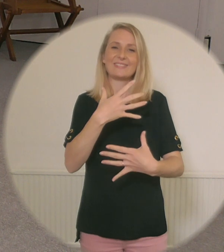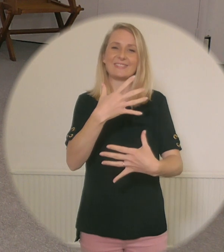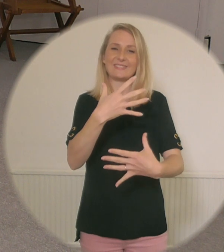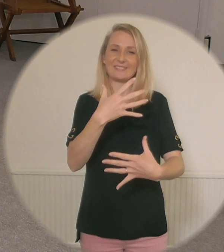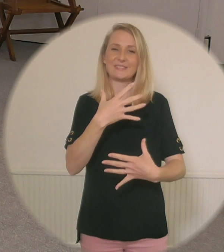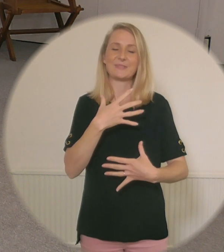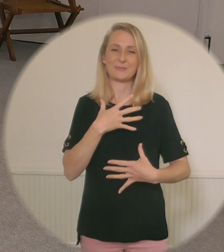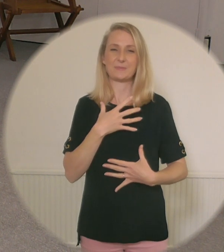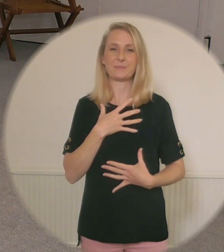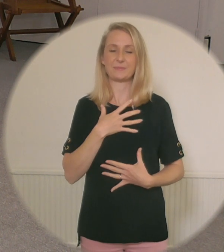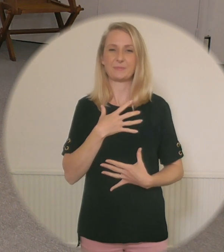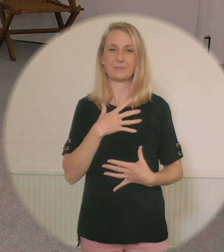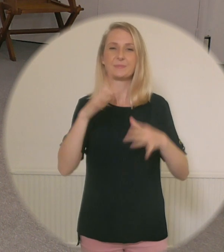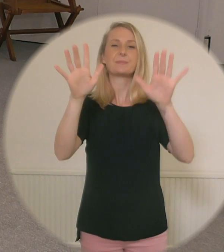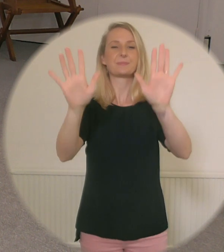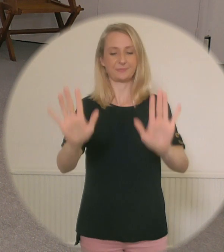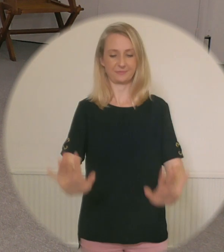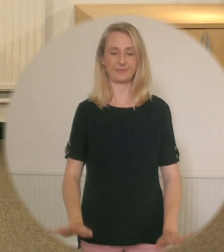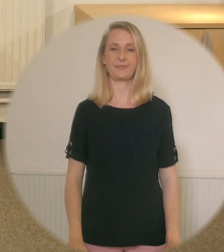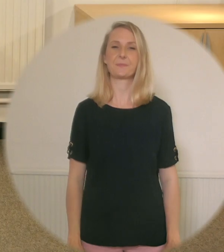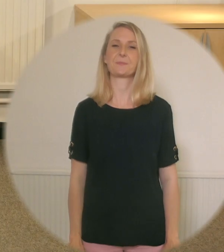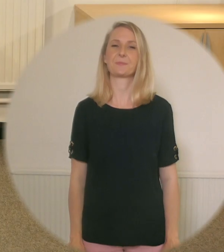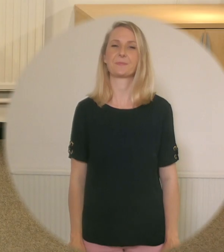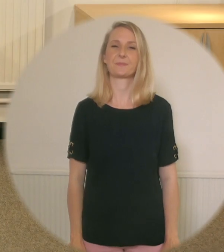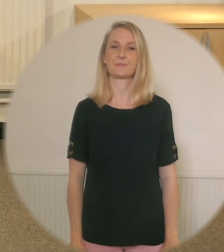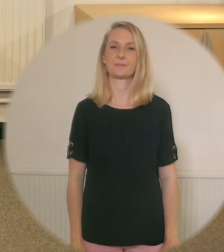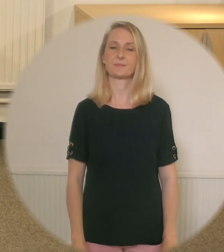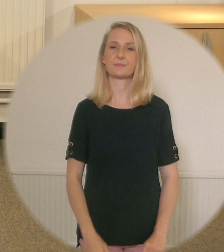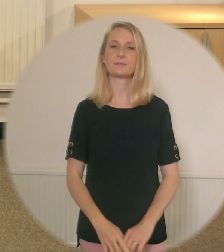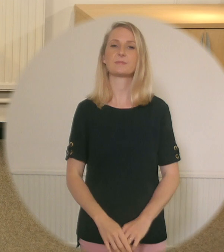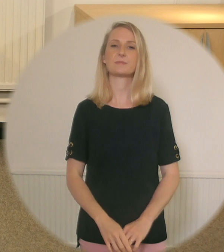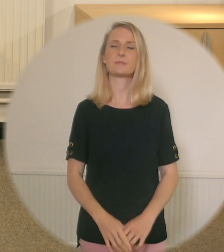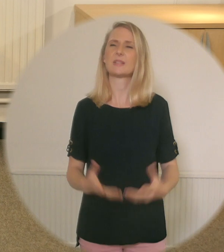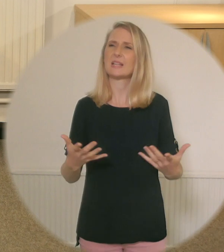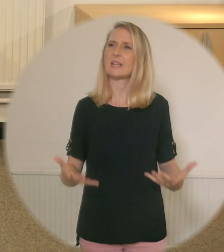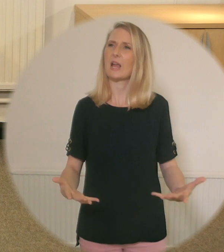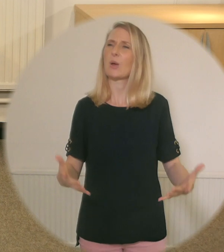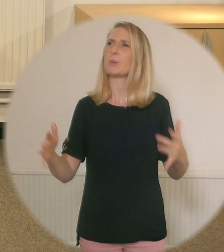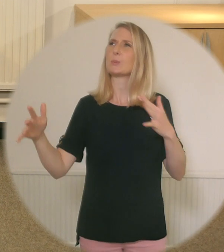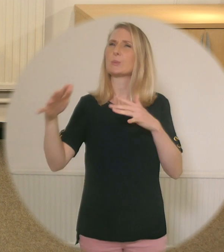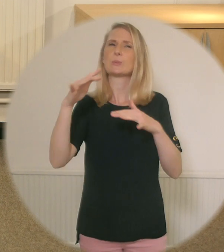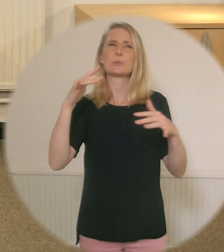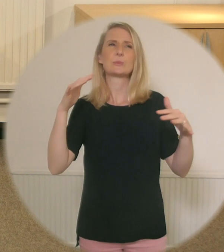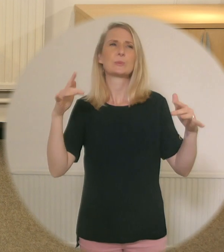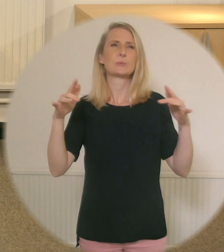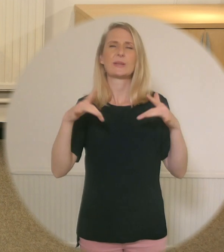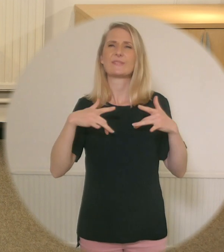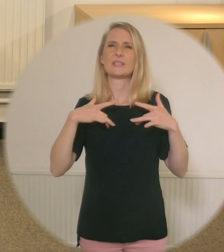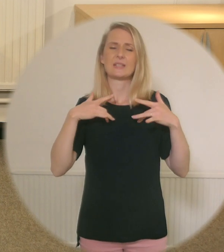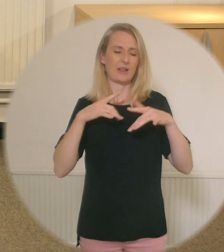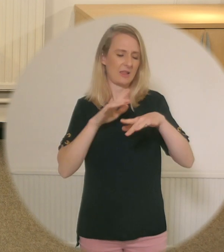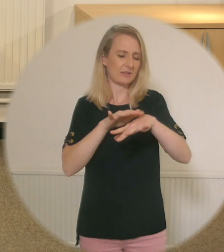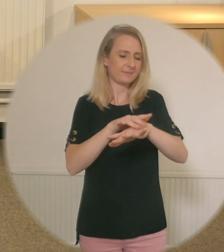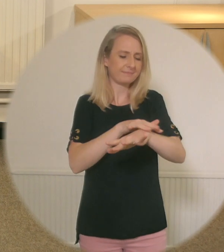Okay, let's bring the arms down. Just take a moment here and just feel how your fingers, your hands and your wrists are